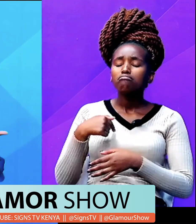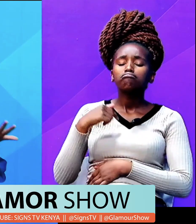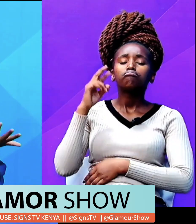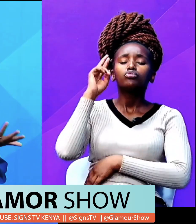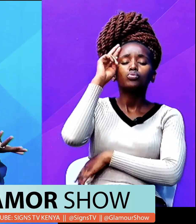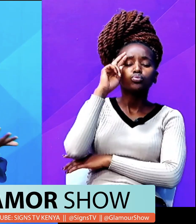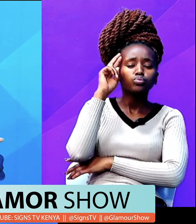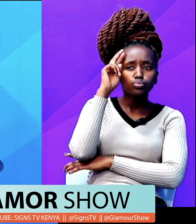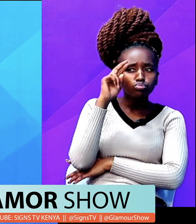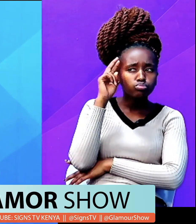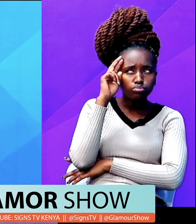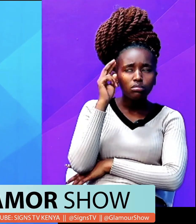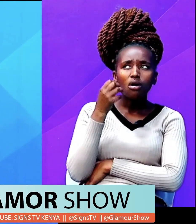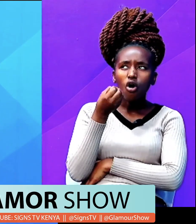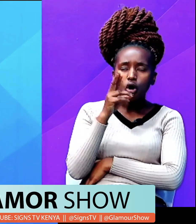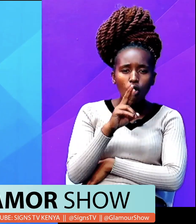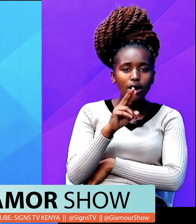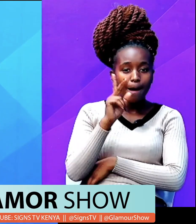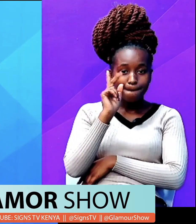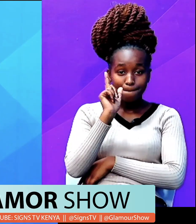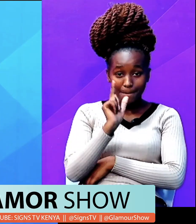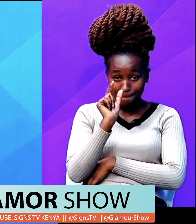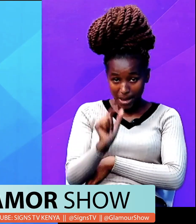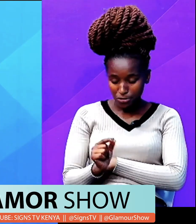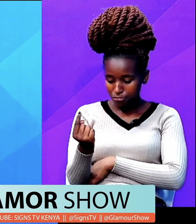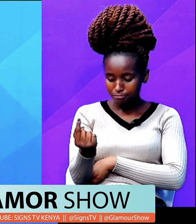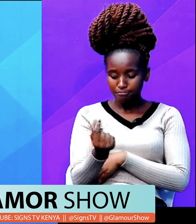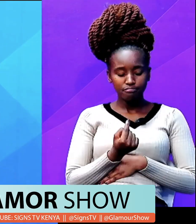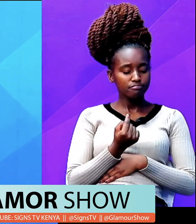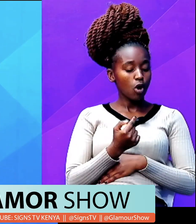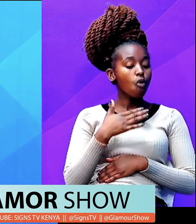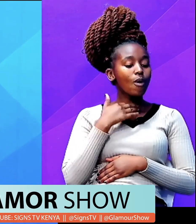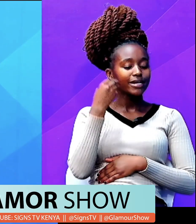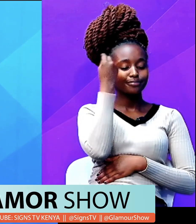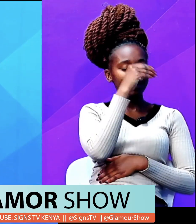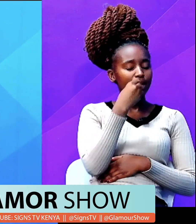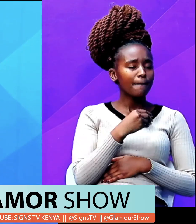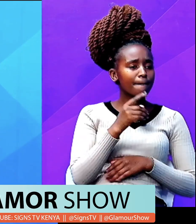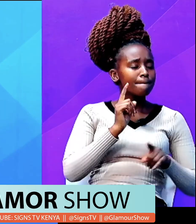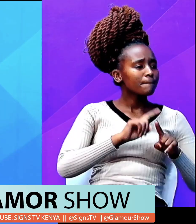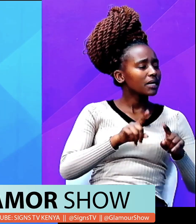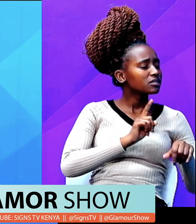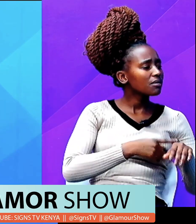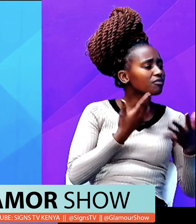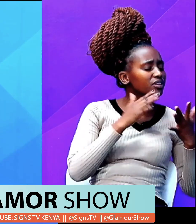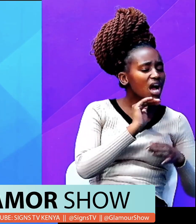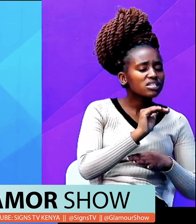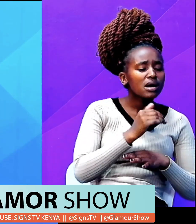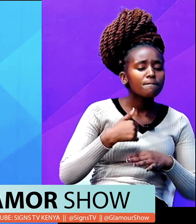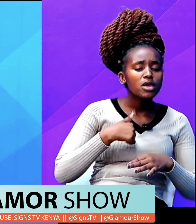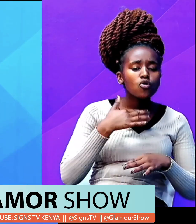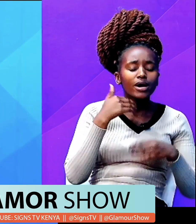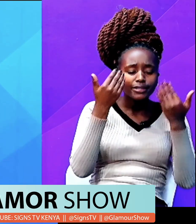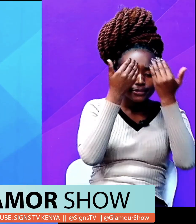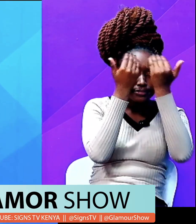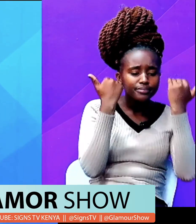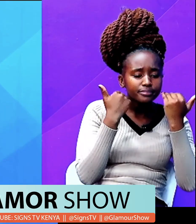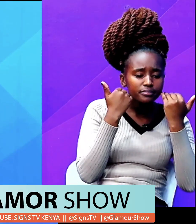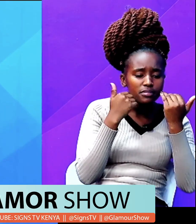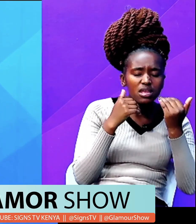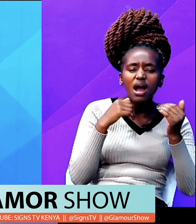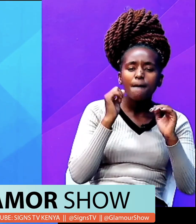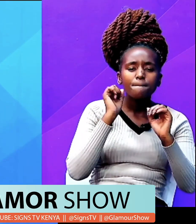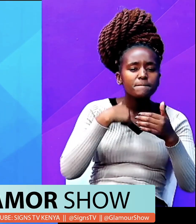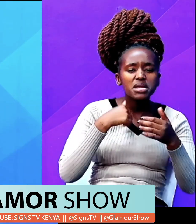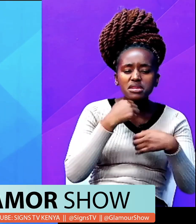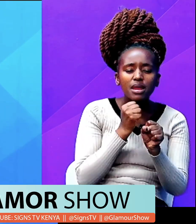do you have someone who can do the wig styling services? Before then, I was a little bit skeptical in